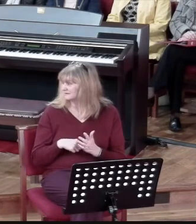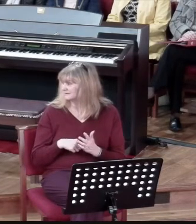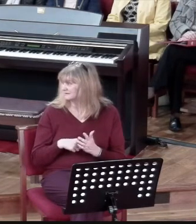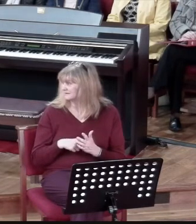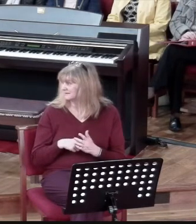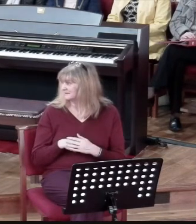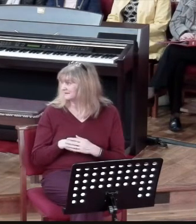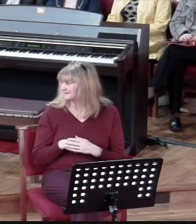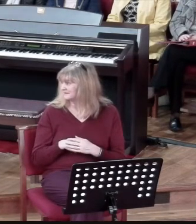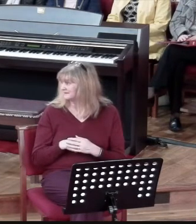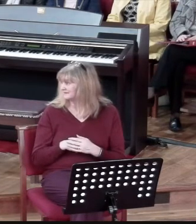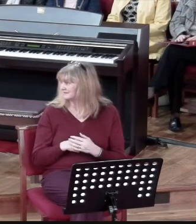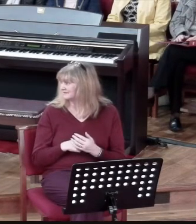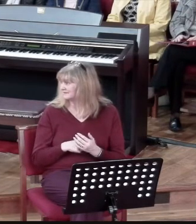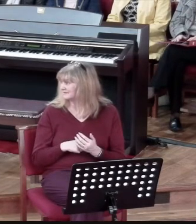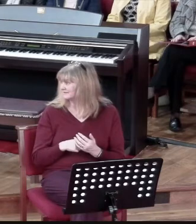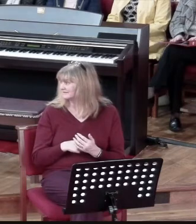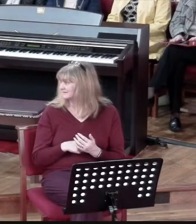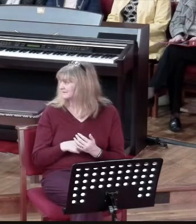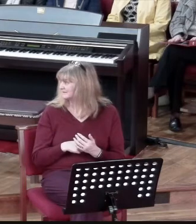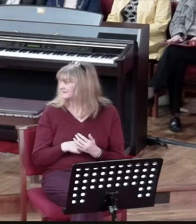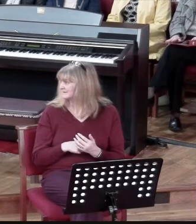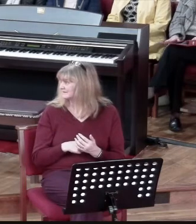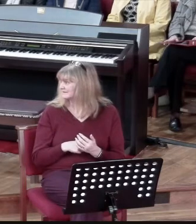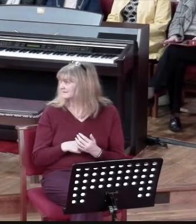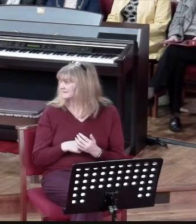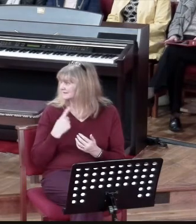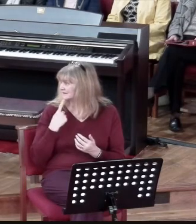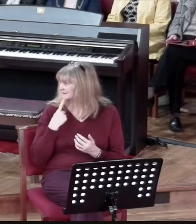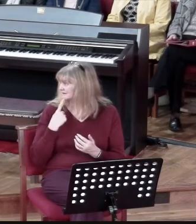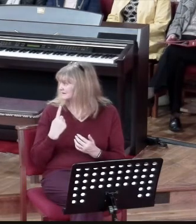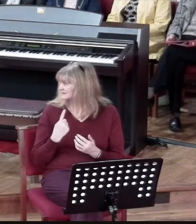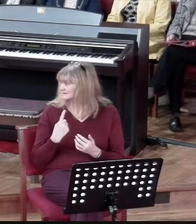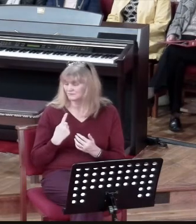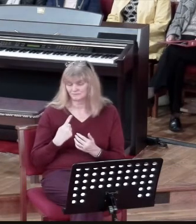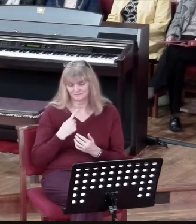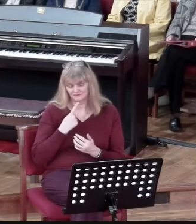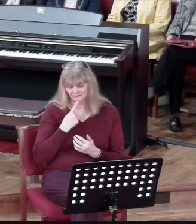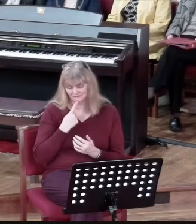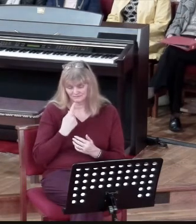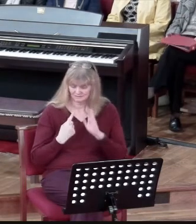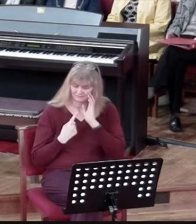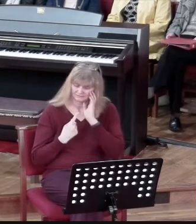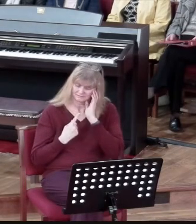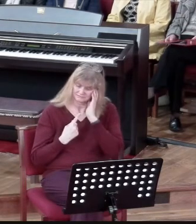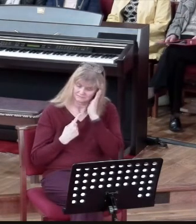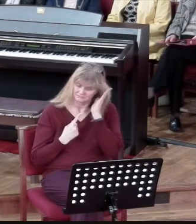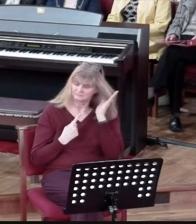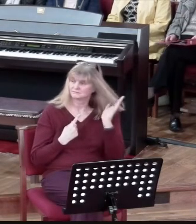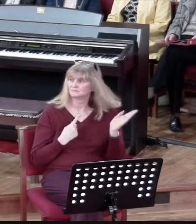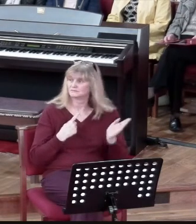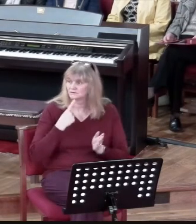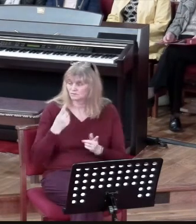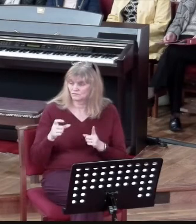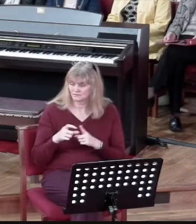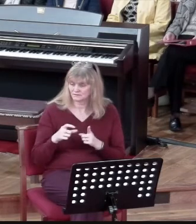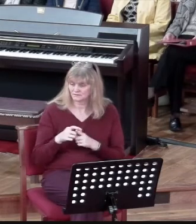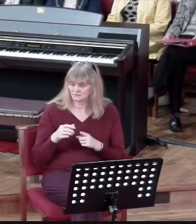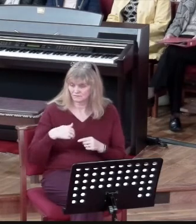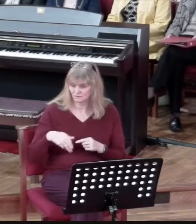And that's what he told his friends. Right, okay. I know that's right. I know that's what he did. He told his disciples, he